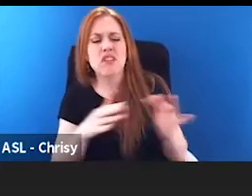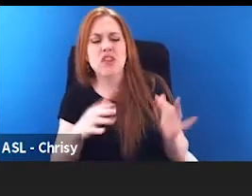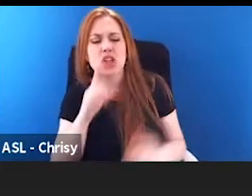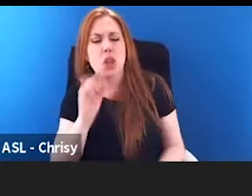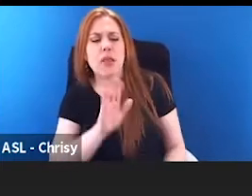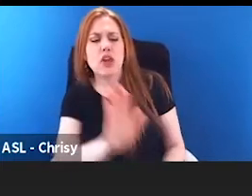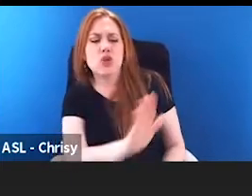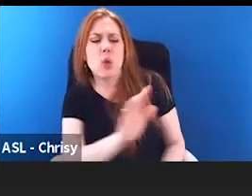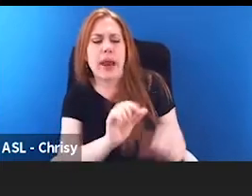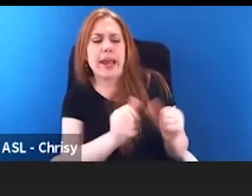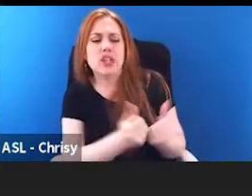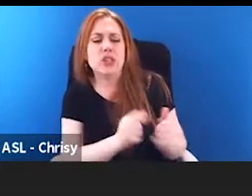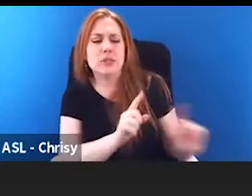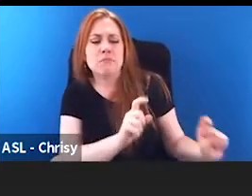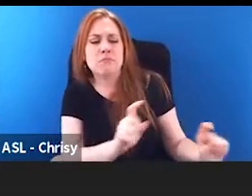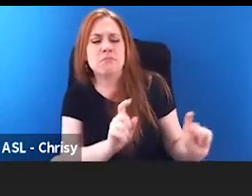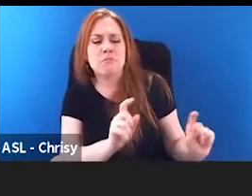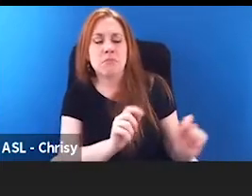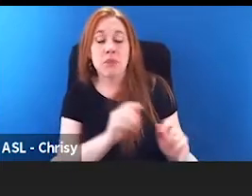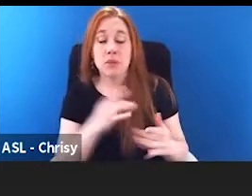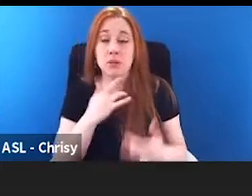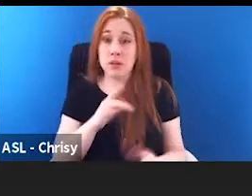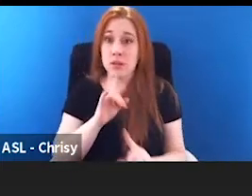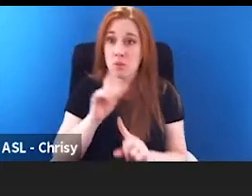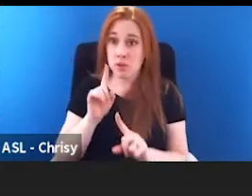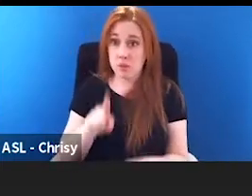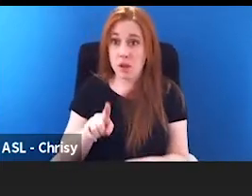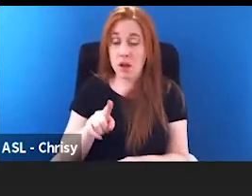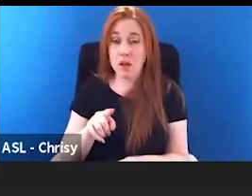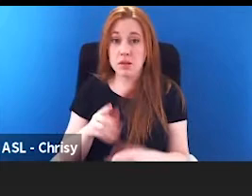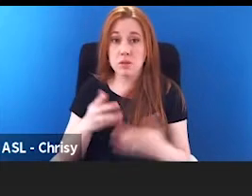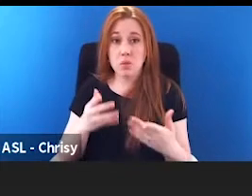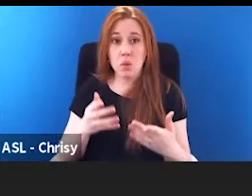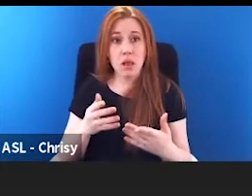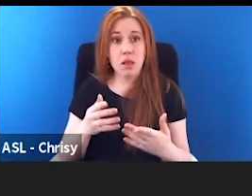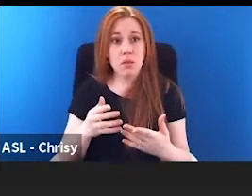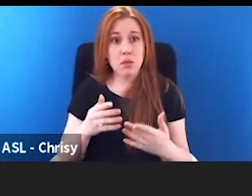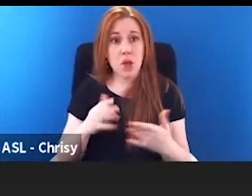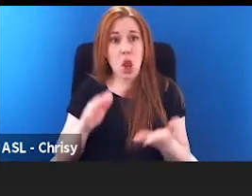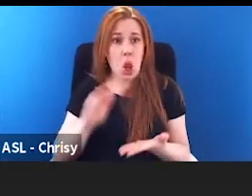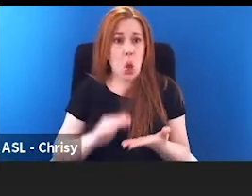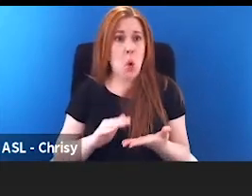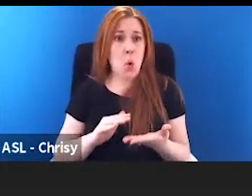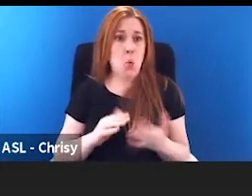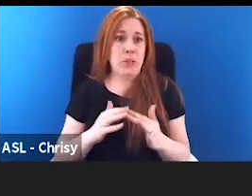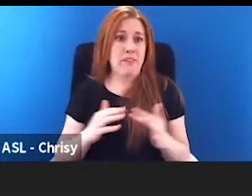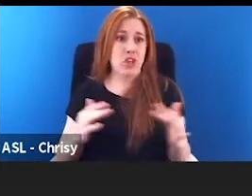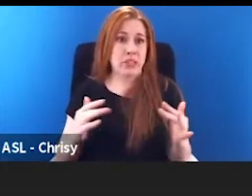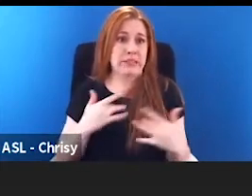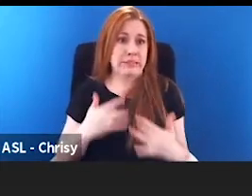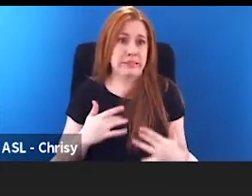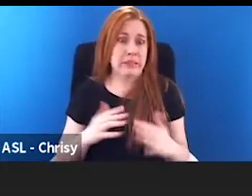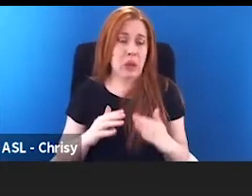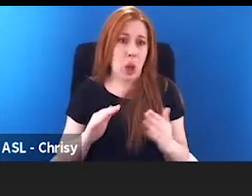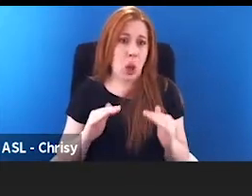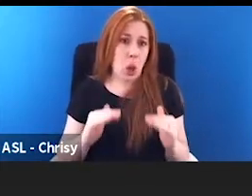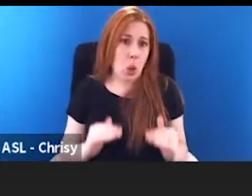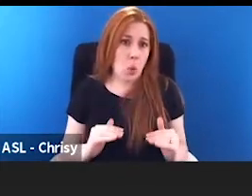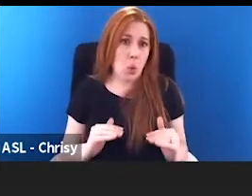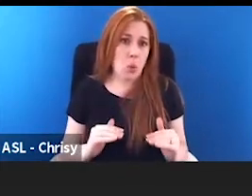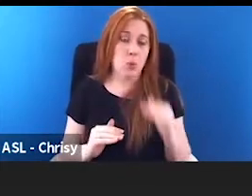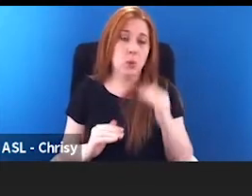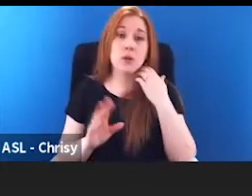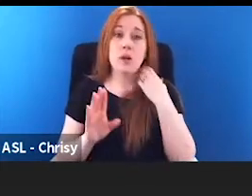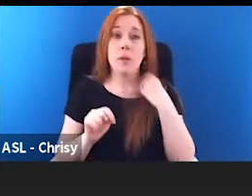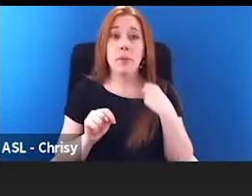agencies? And usually that response is, a relatively low level of diversity. But what we're seeing